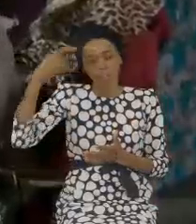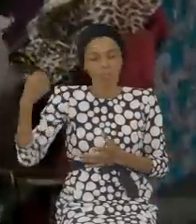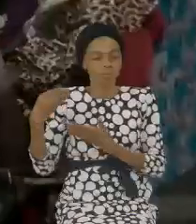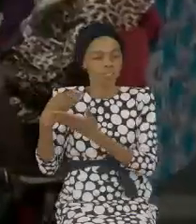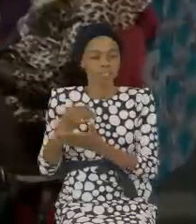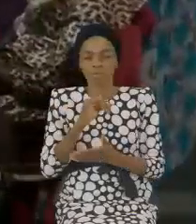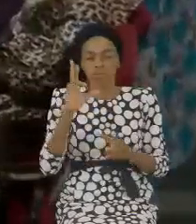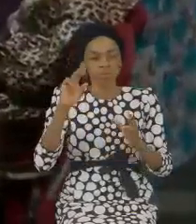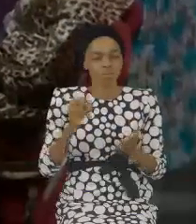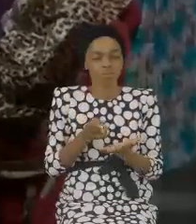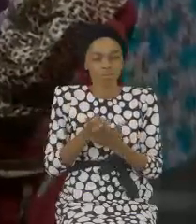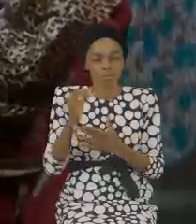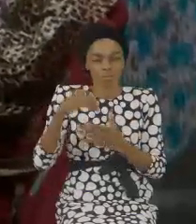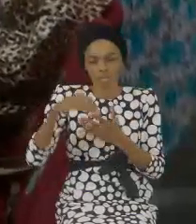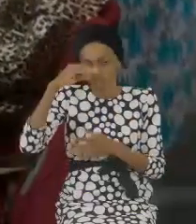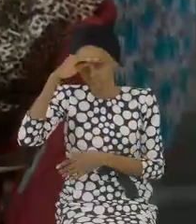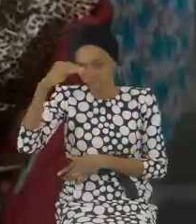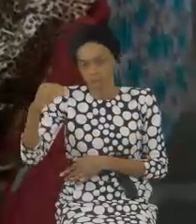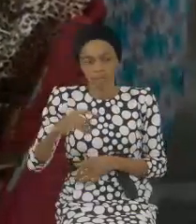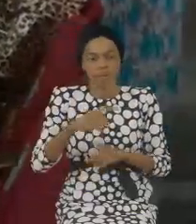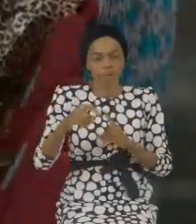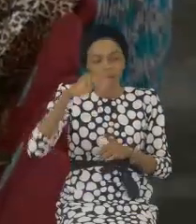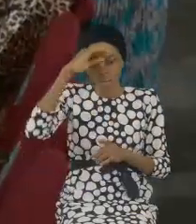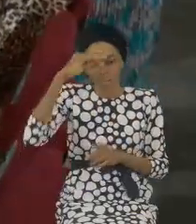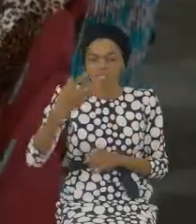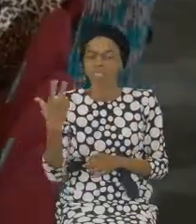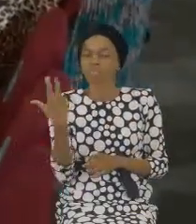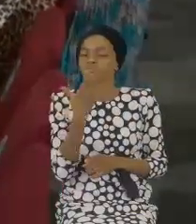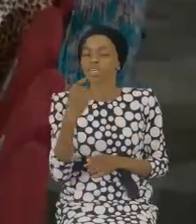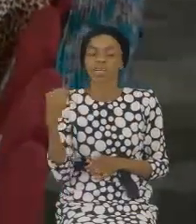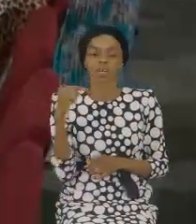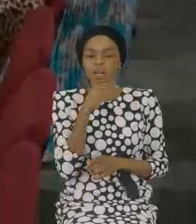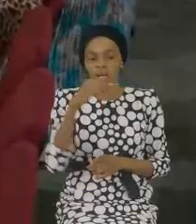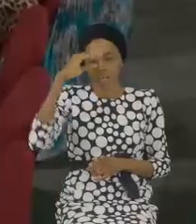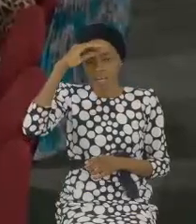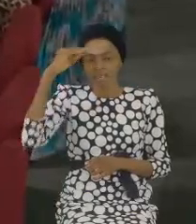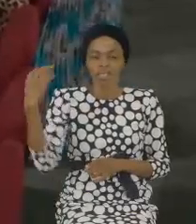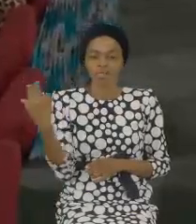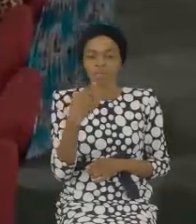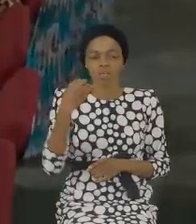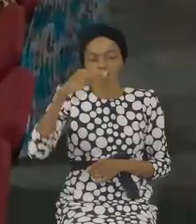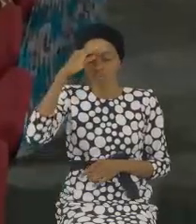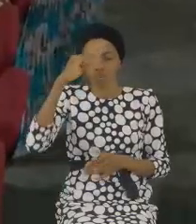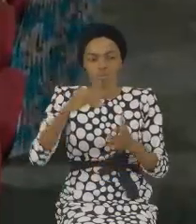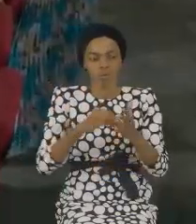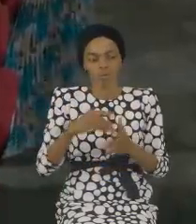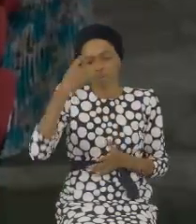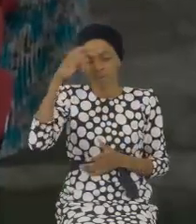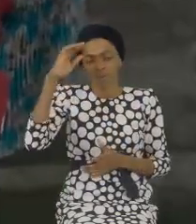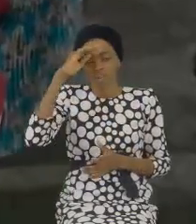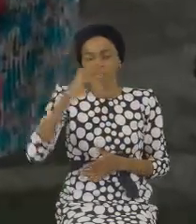there was no truth in him. When he speaketh a lie, he speaketh of his own, for